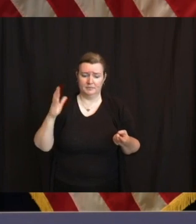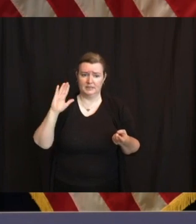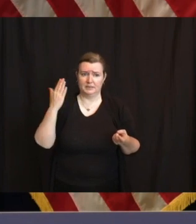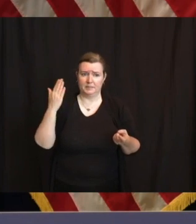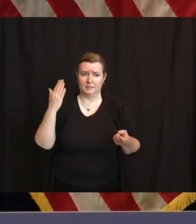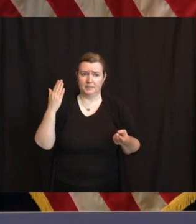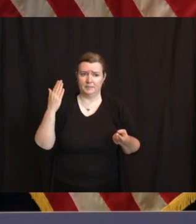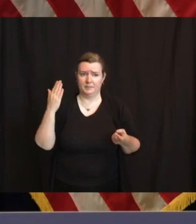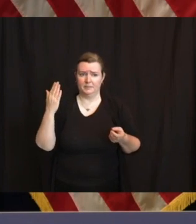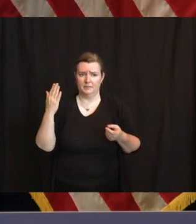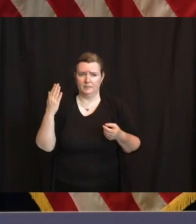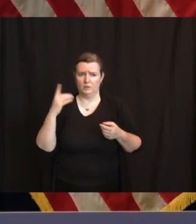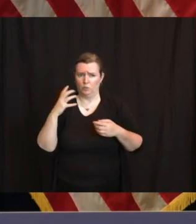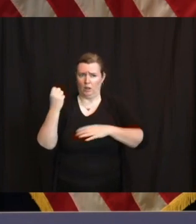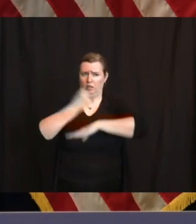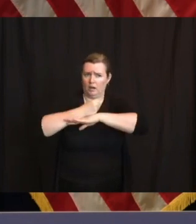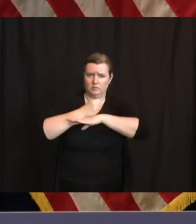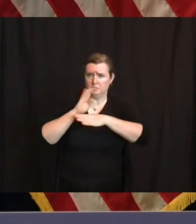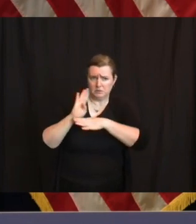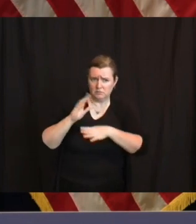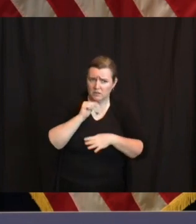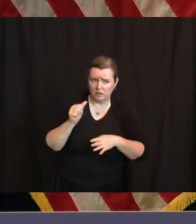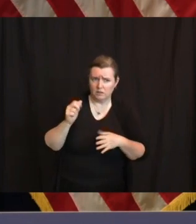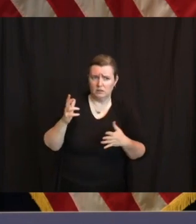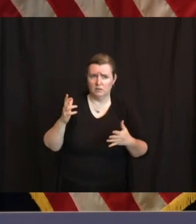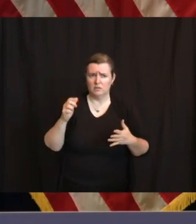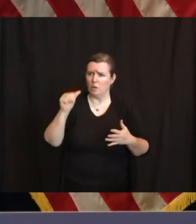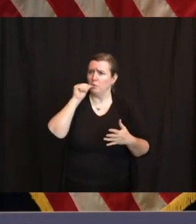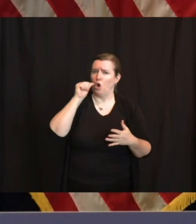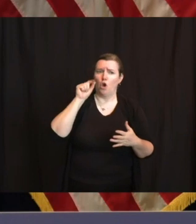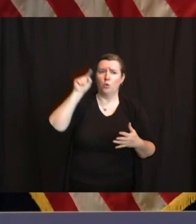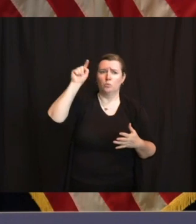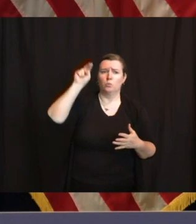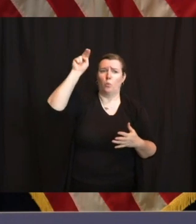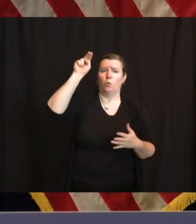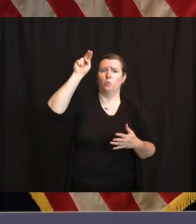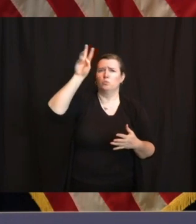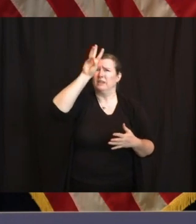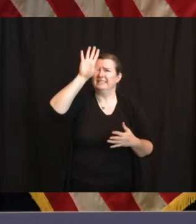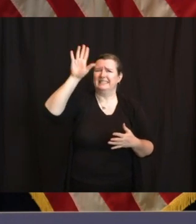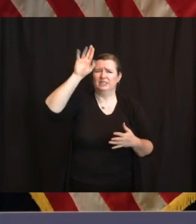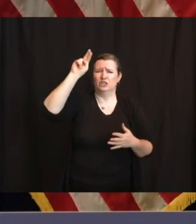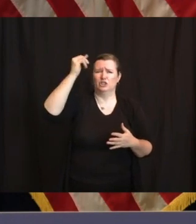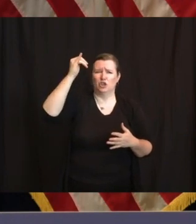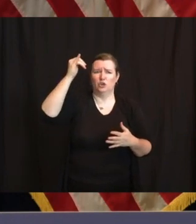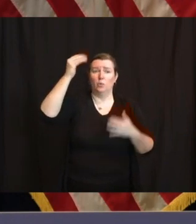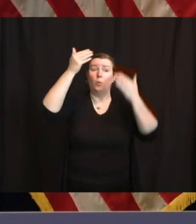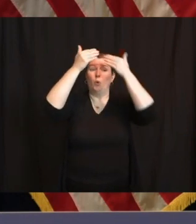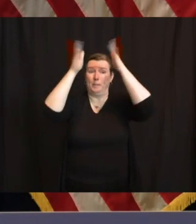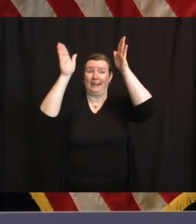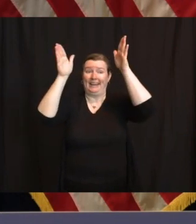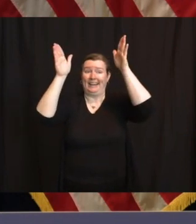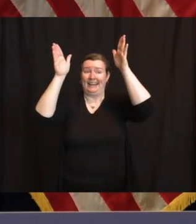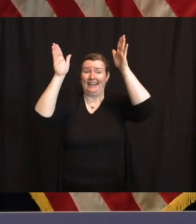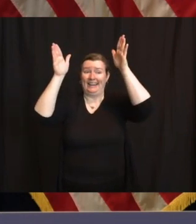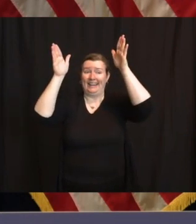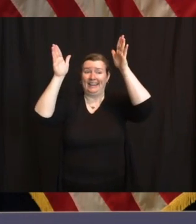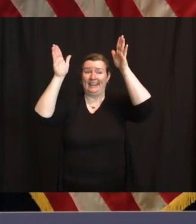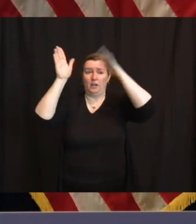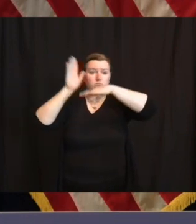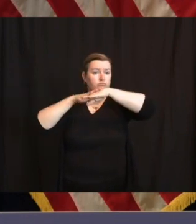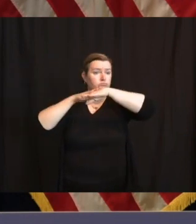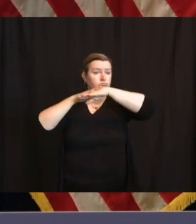I recall that some bars in northwestern New Jersey were open. They were given a